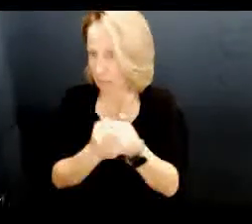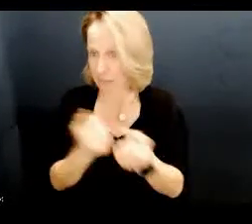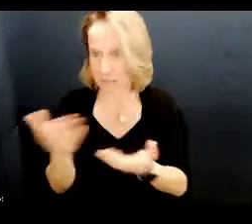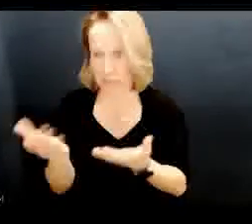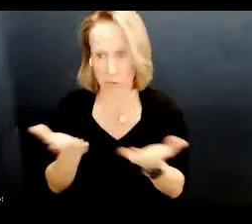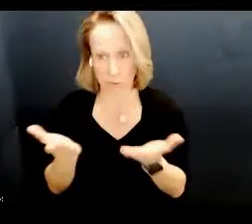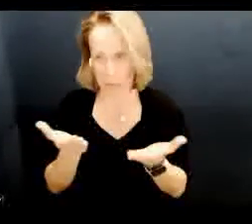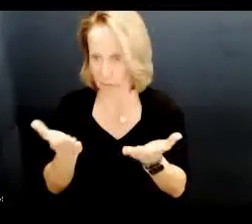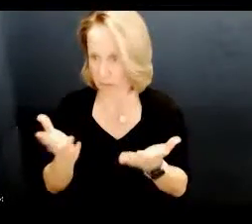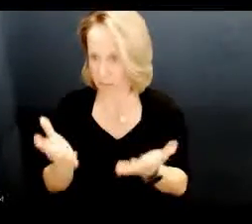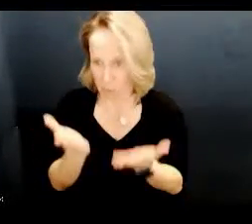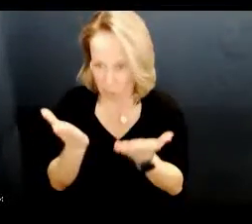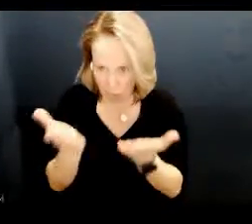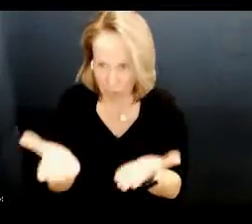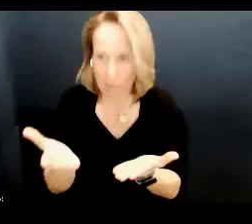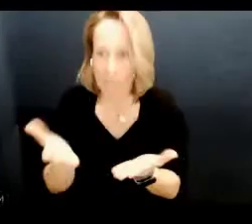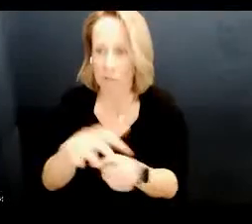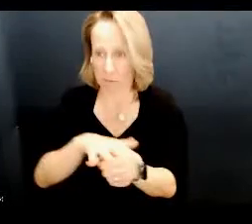locally.